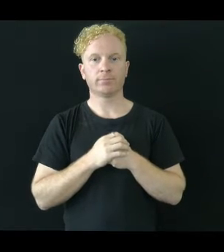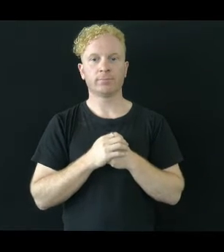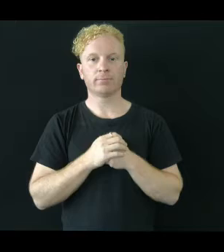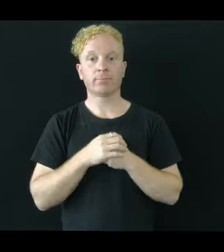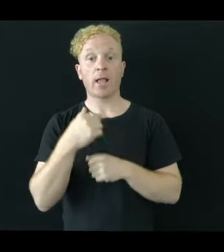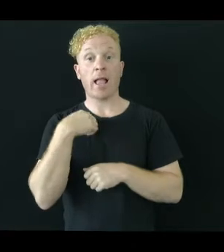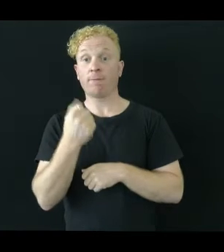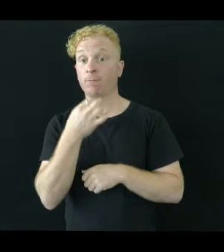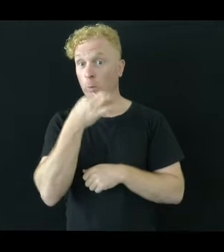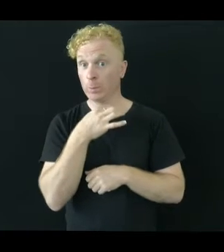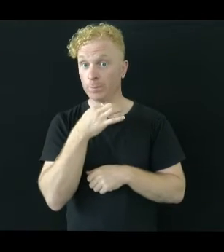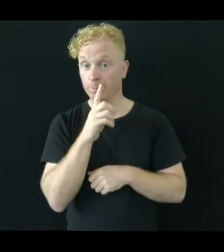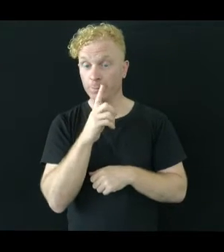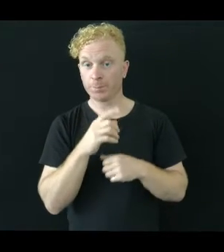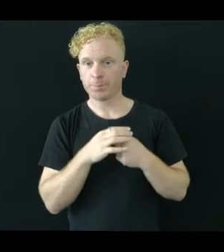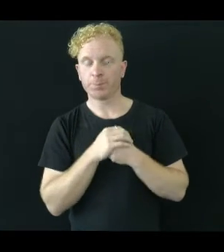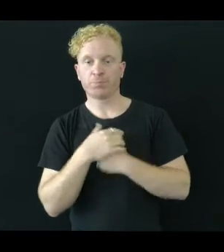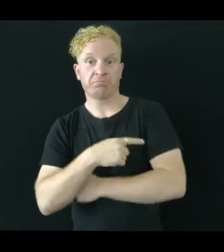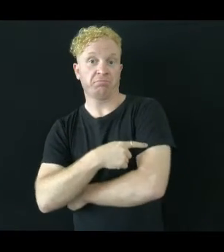I have a few.